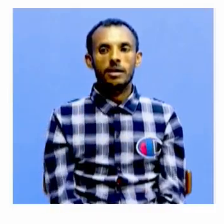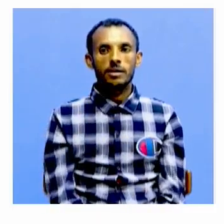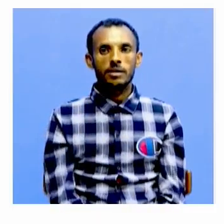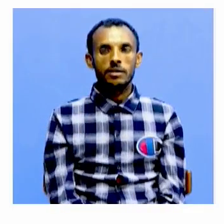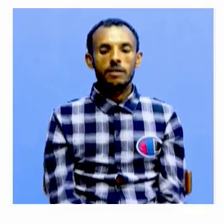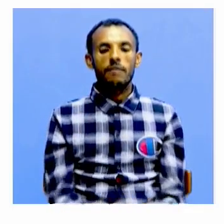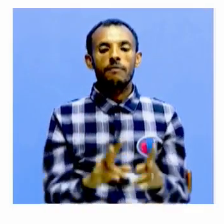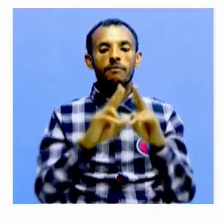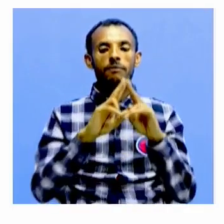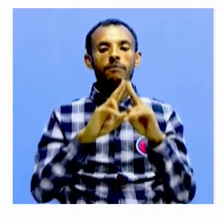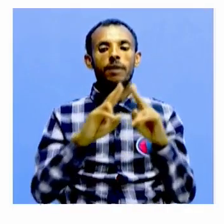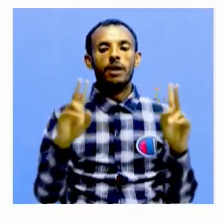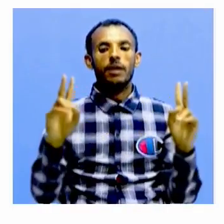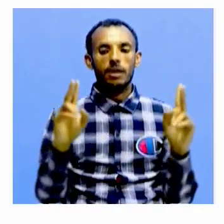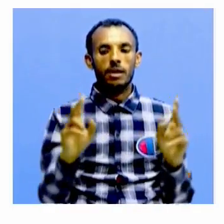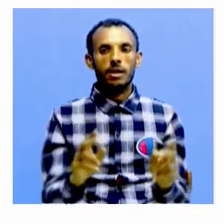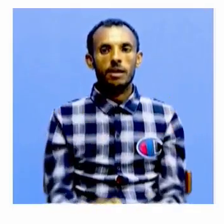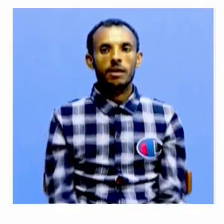very